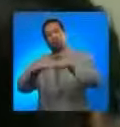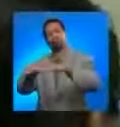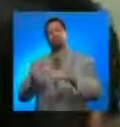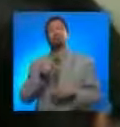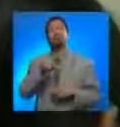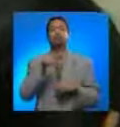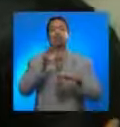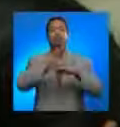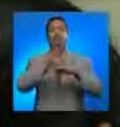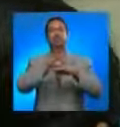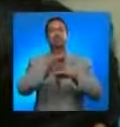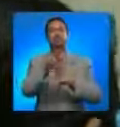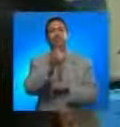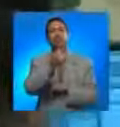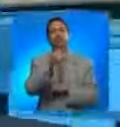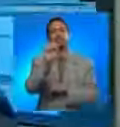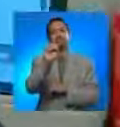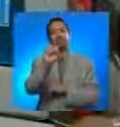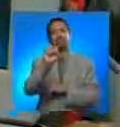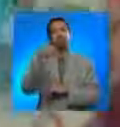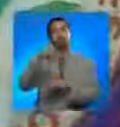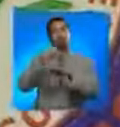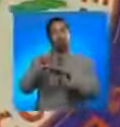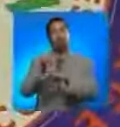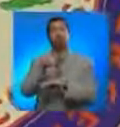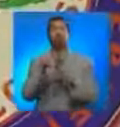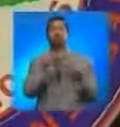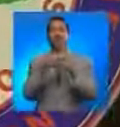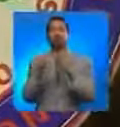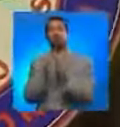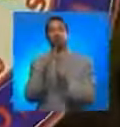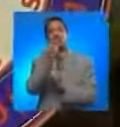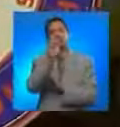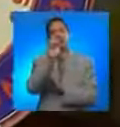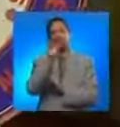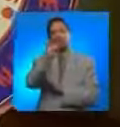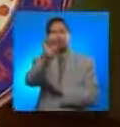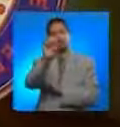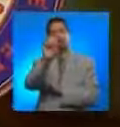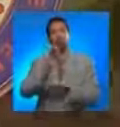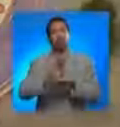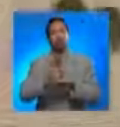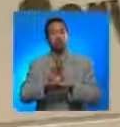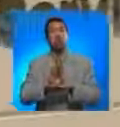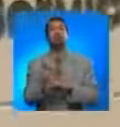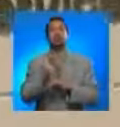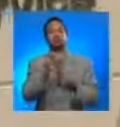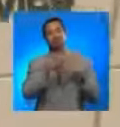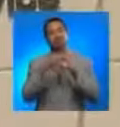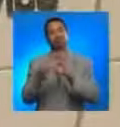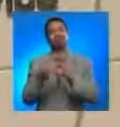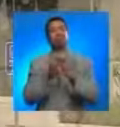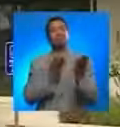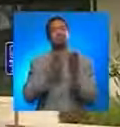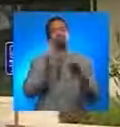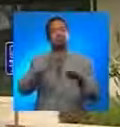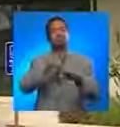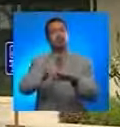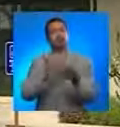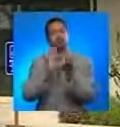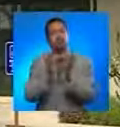The Puerto Rico Seismic Network, in coordination with the State Emergency and Disaster Management Agency and the National Weather